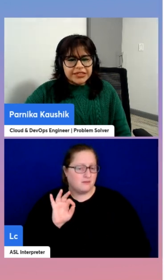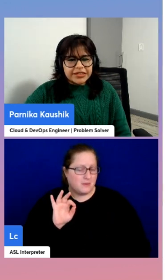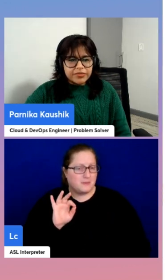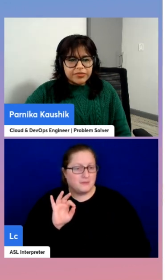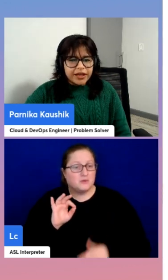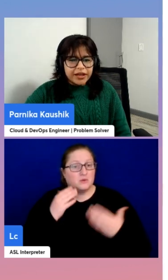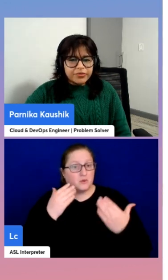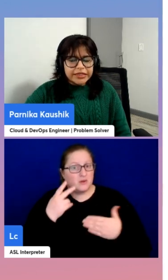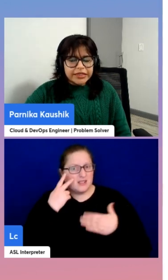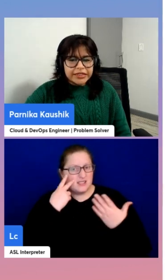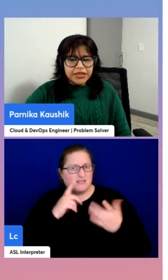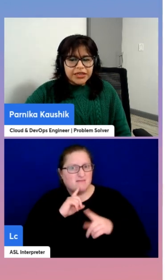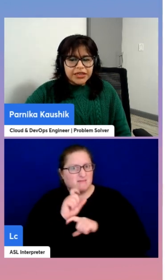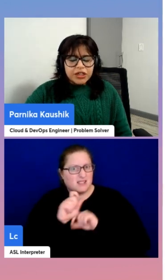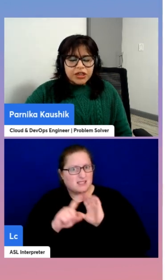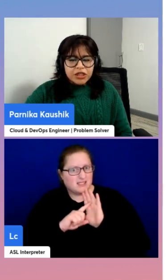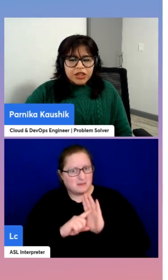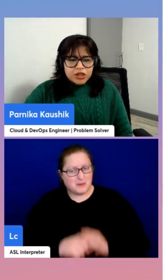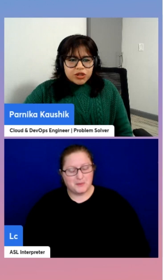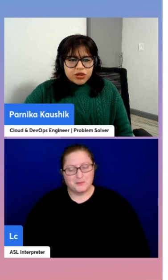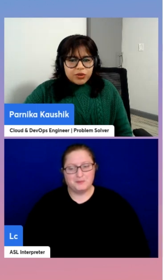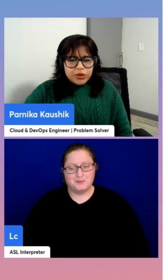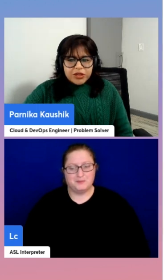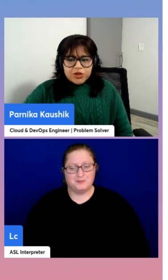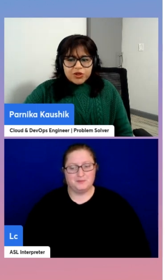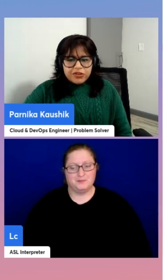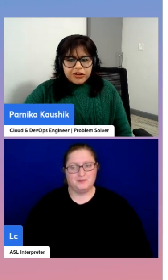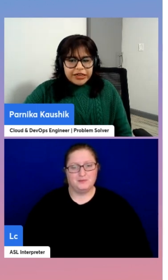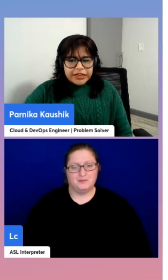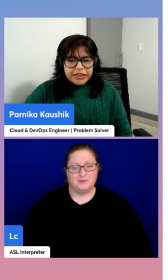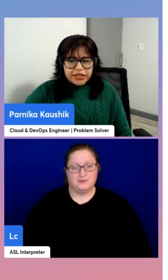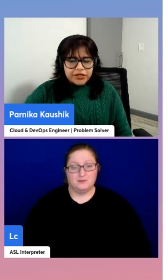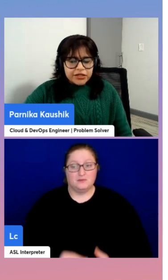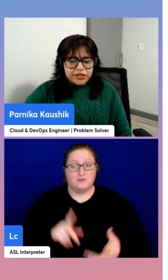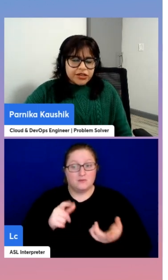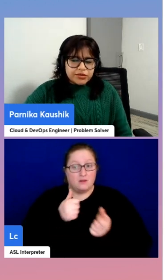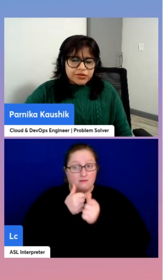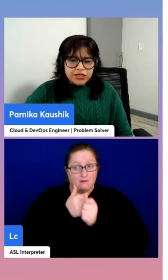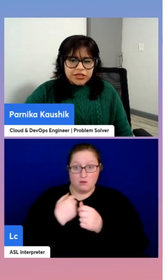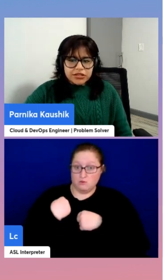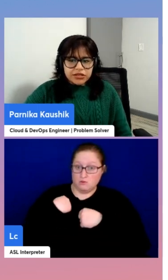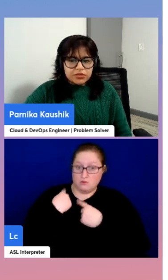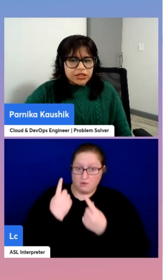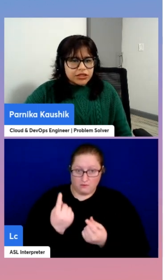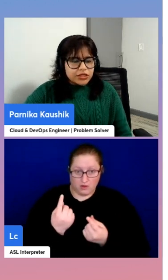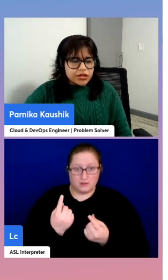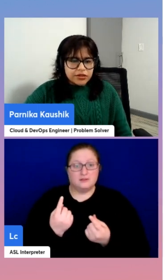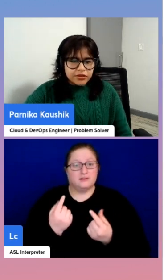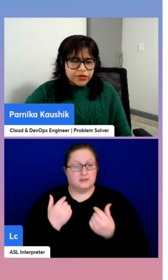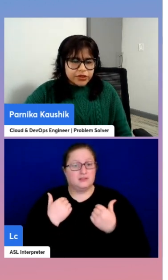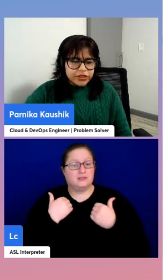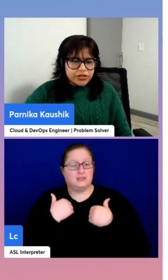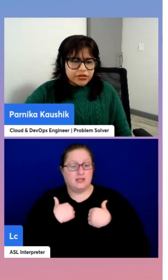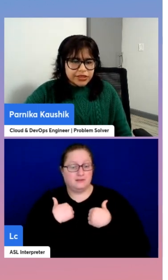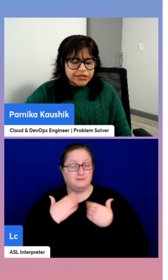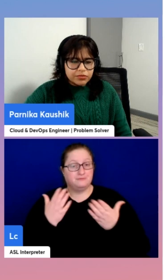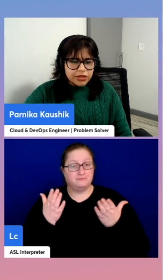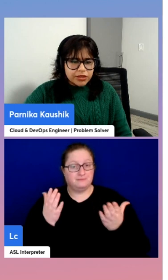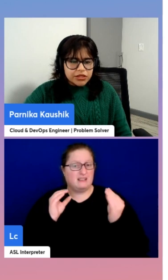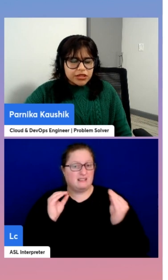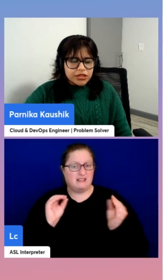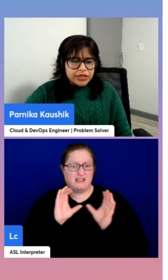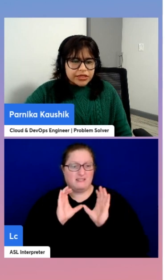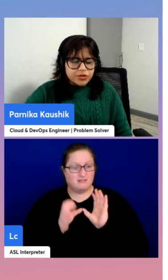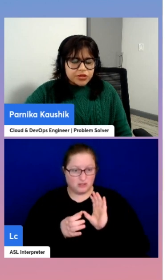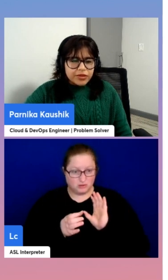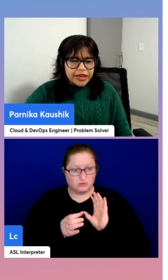an actual demo of that. So if you're with me so far, here's my brand new instance with nothing configured, except,